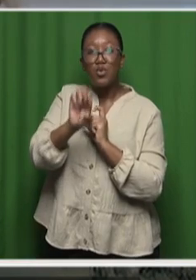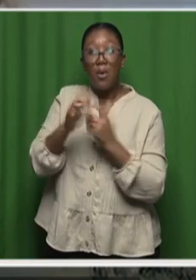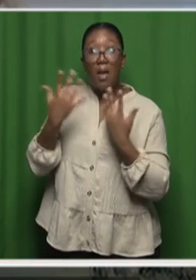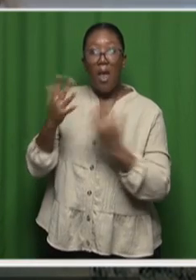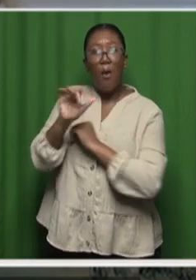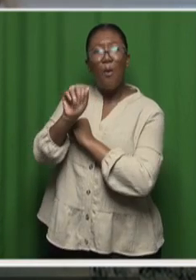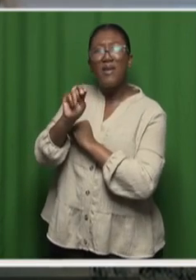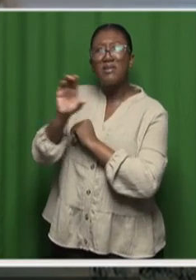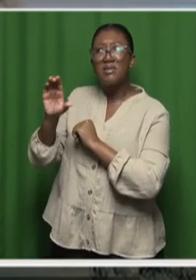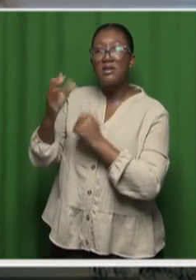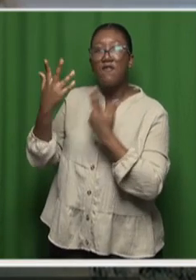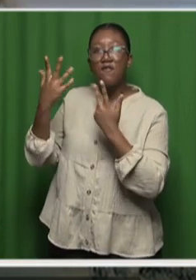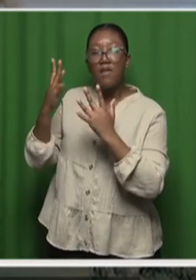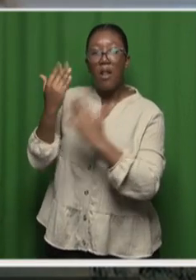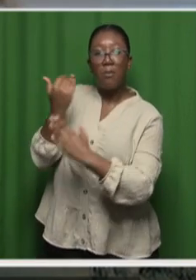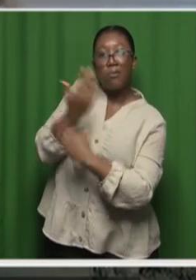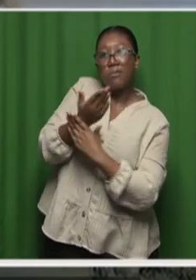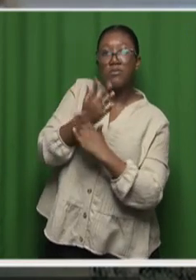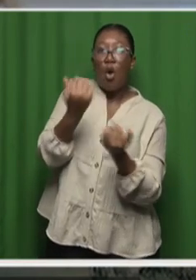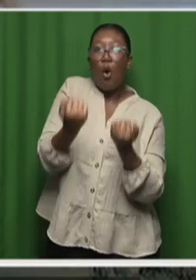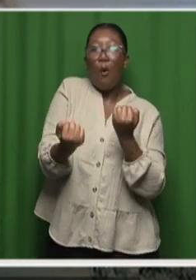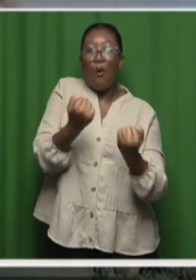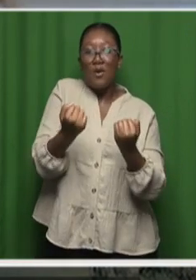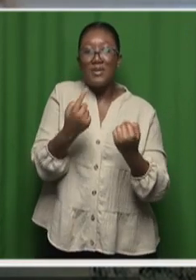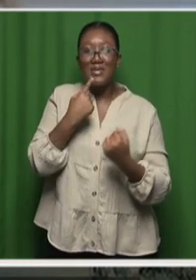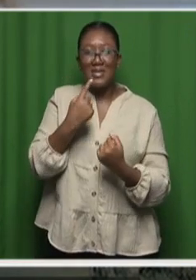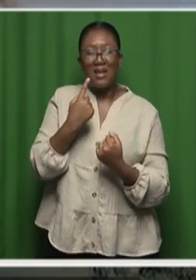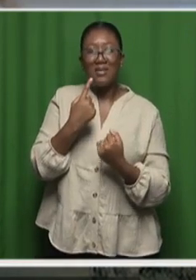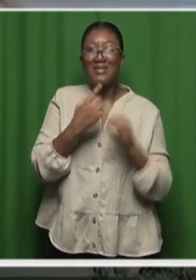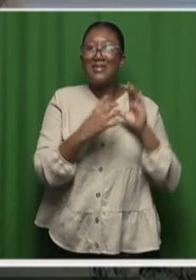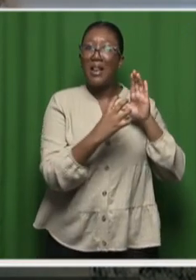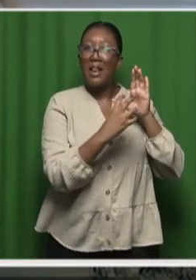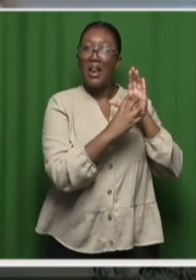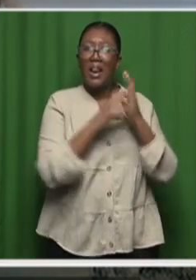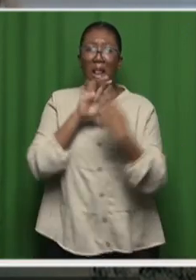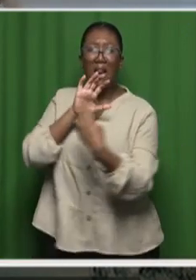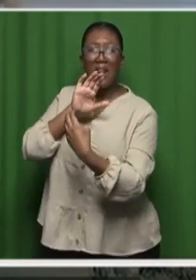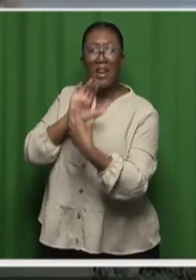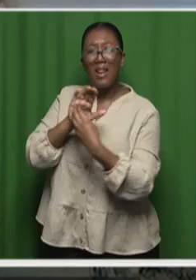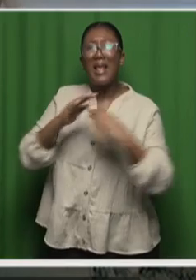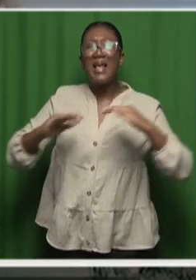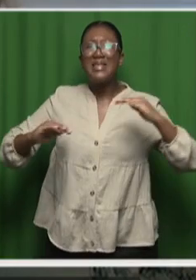of a potential to confuse ANC voters because of the similarities in these logos.